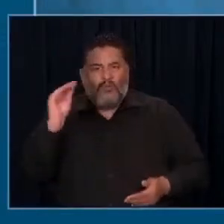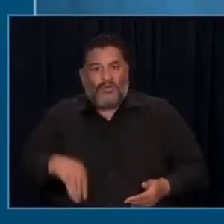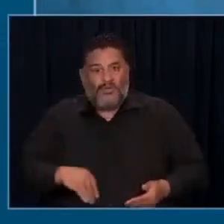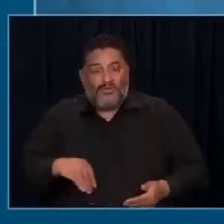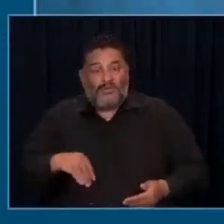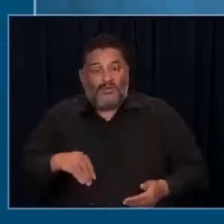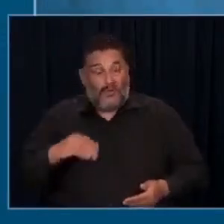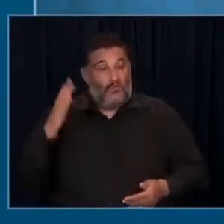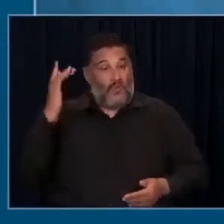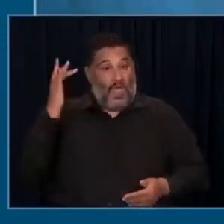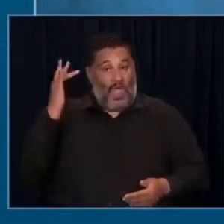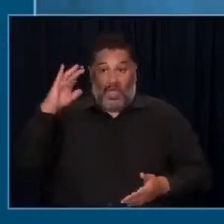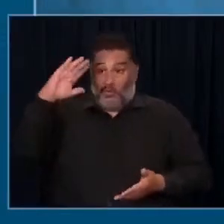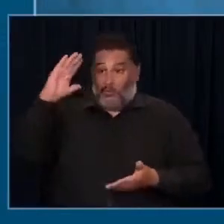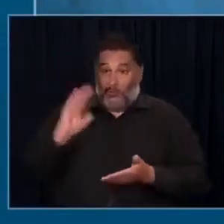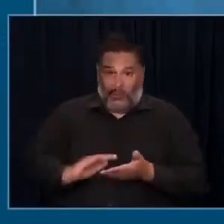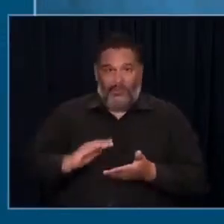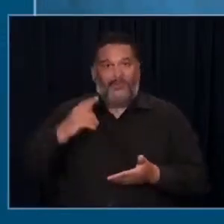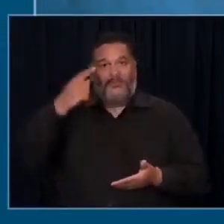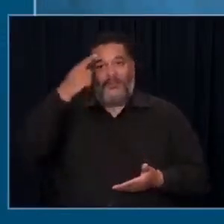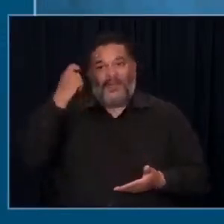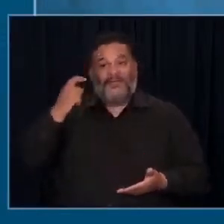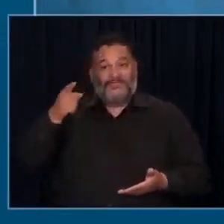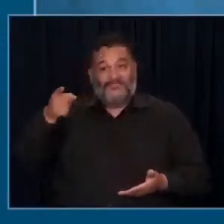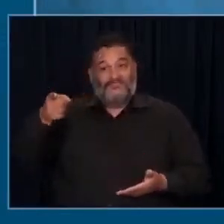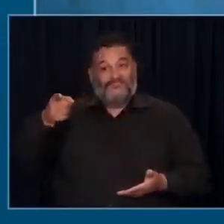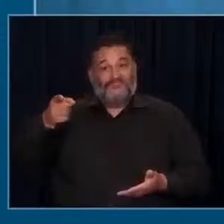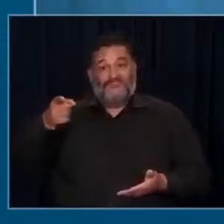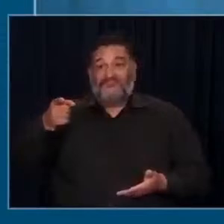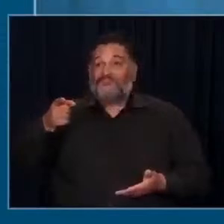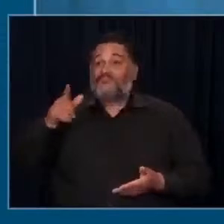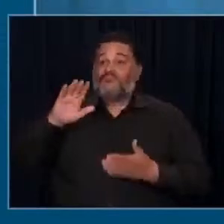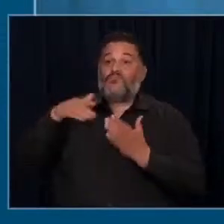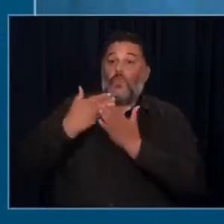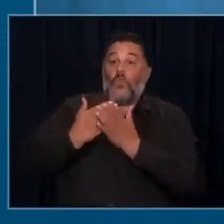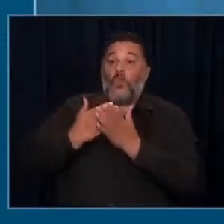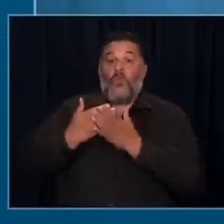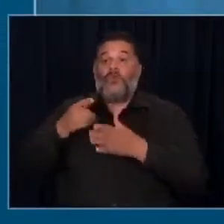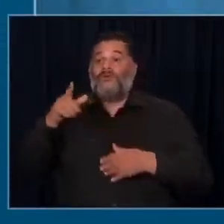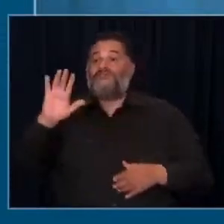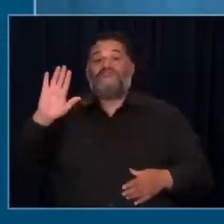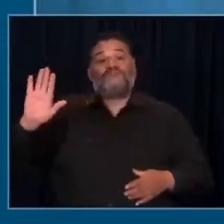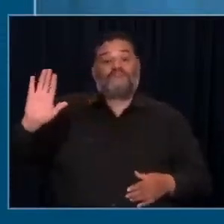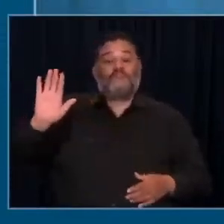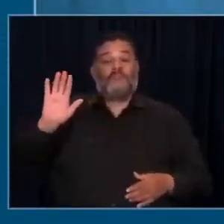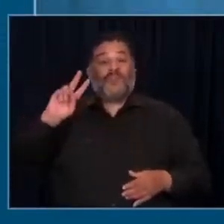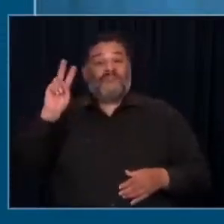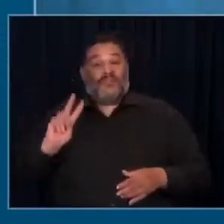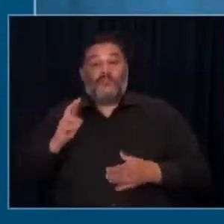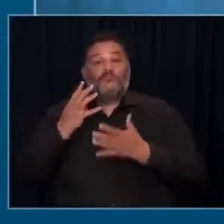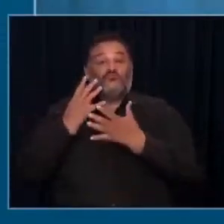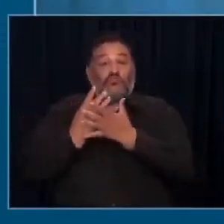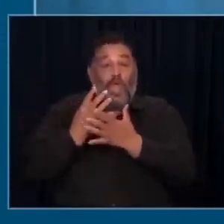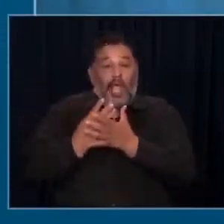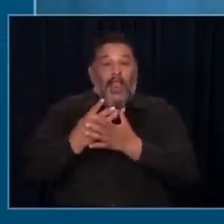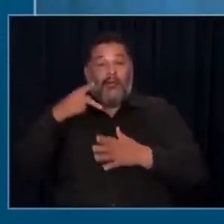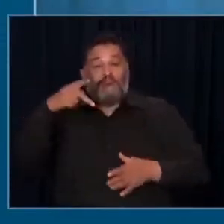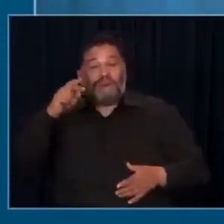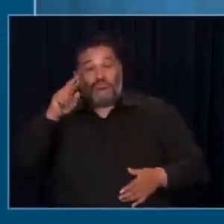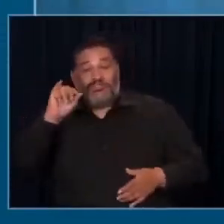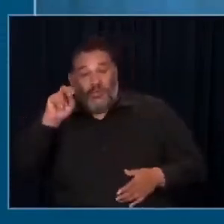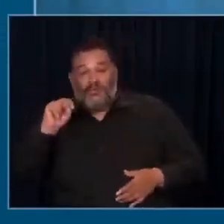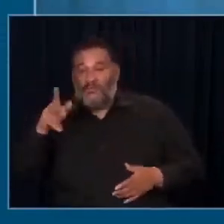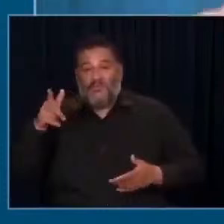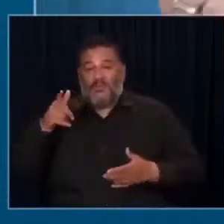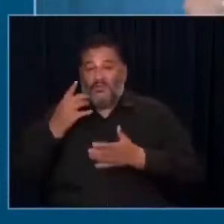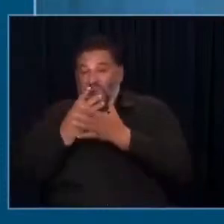they attribute that to is because they drained all of the jails there and took all of their